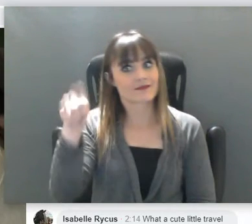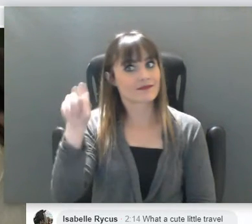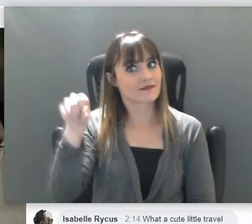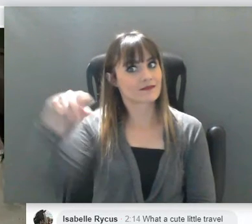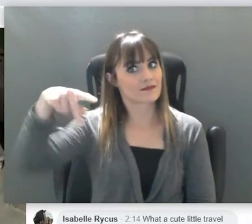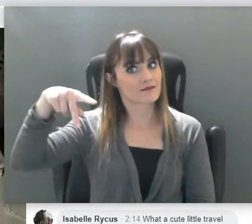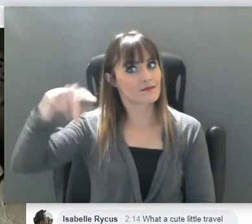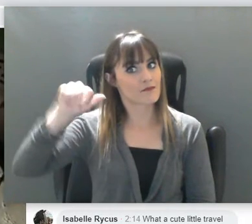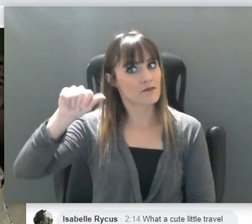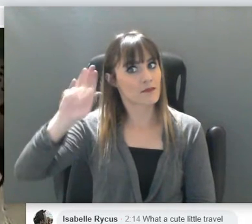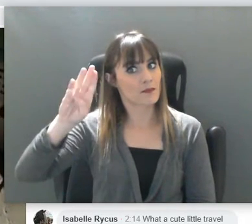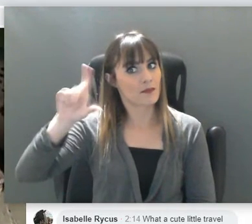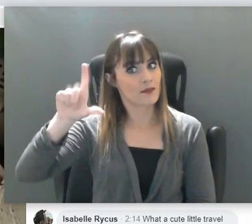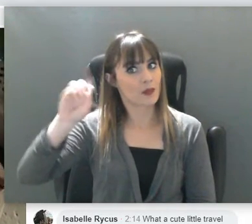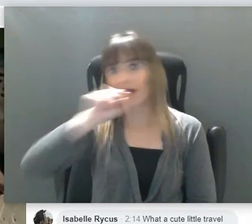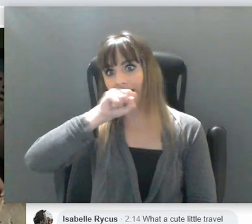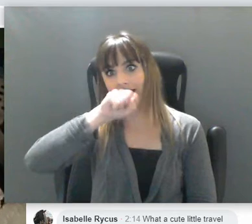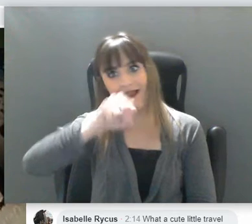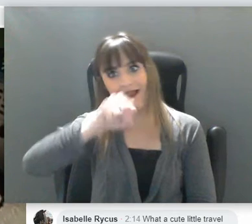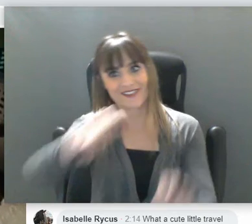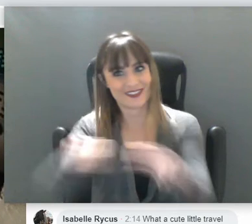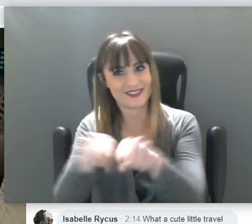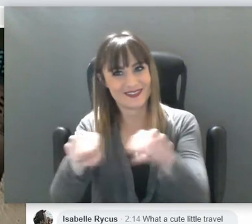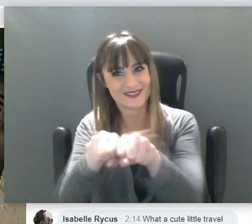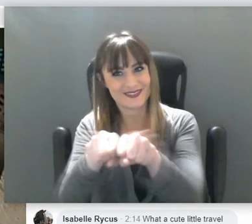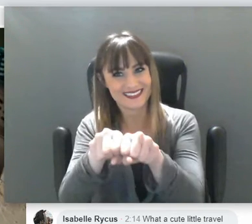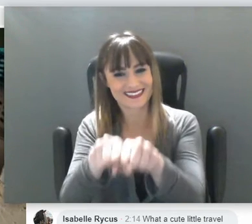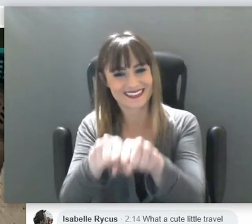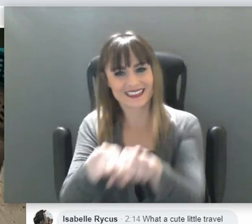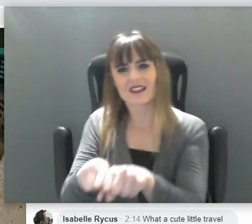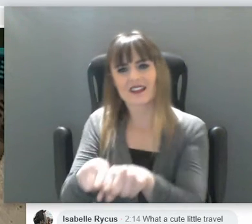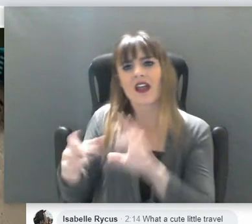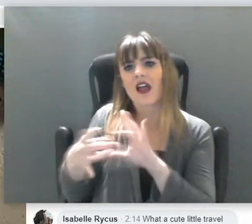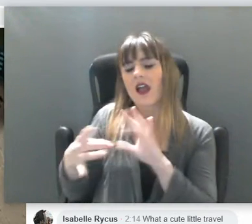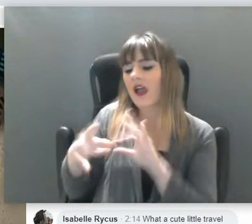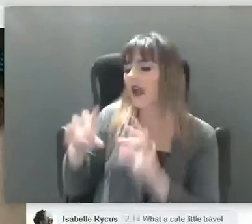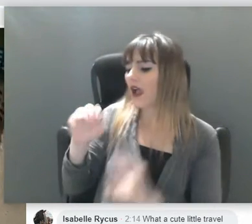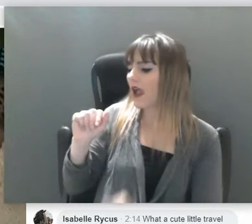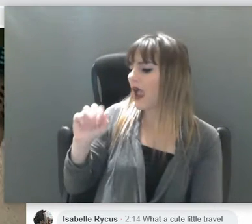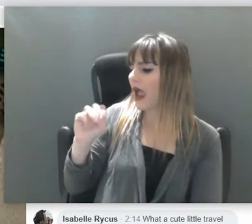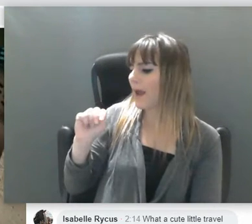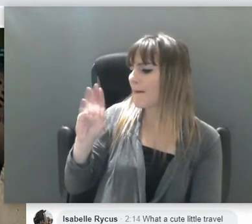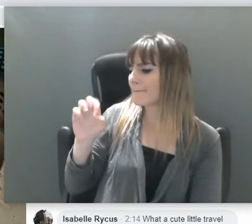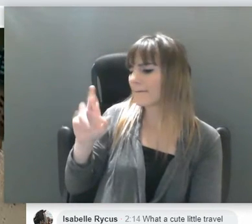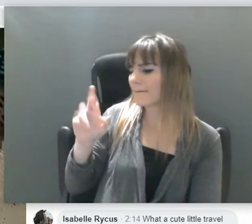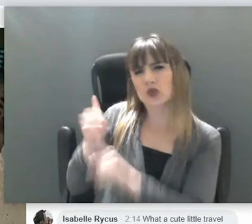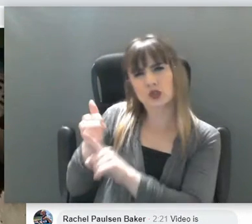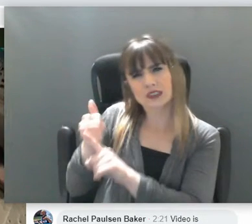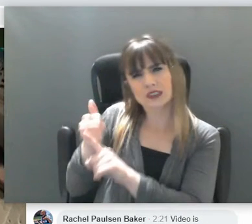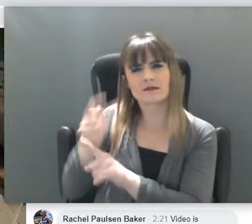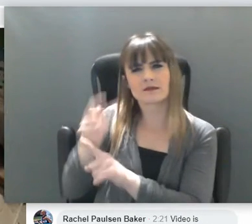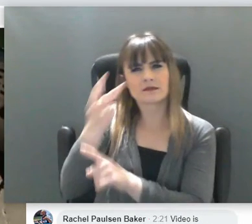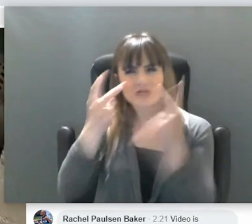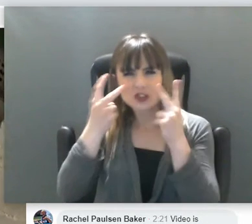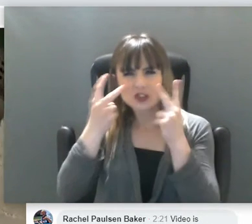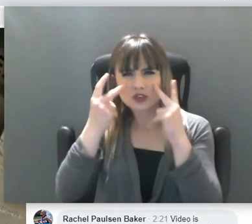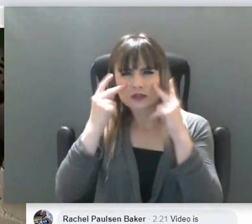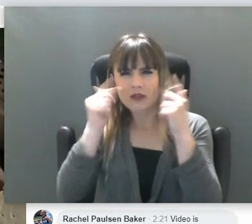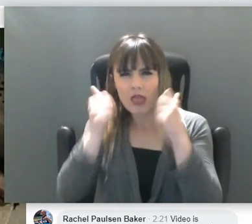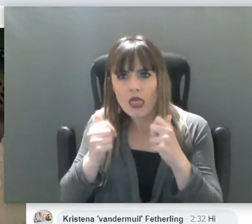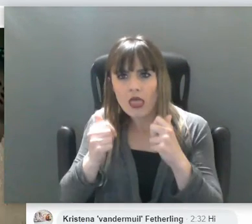shoes. So I want to chime in before you go on. Amber, she's watching and she's visually impaired. So Amber, we're talking about an